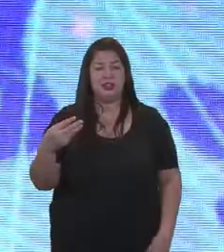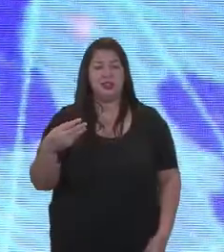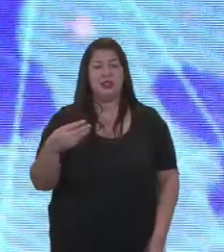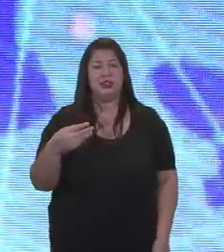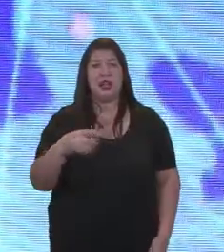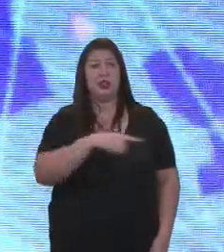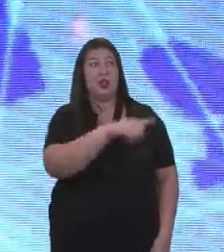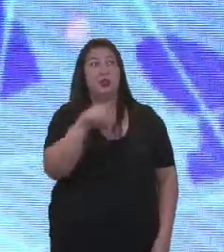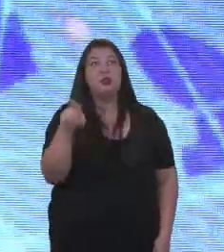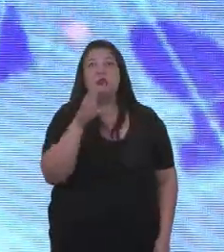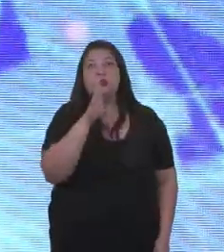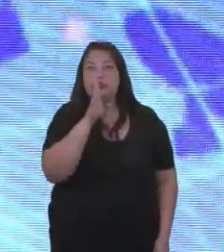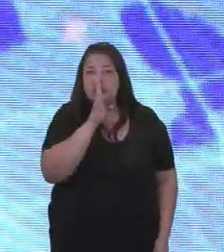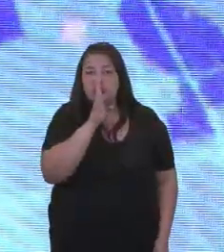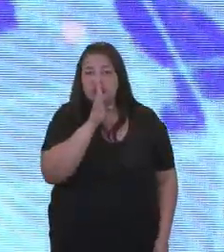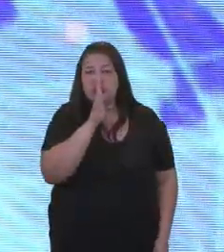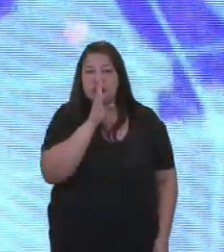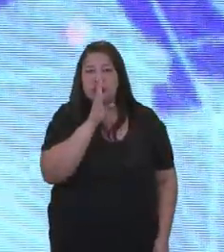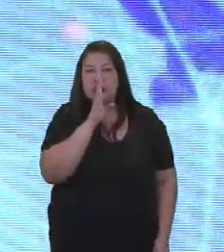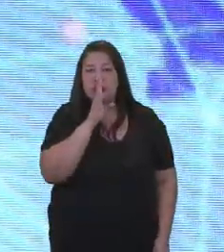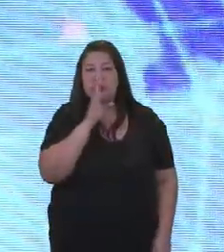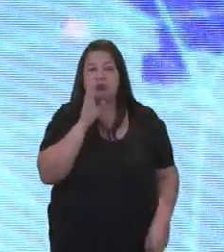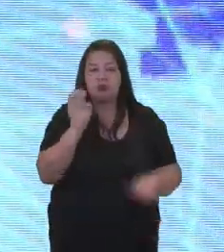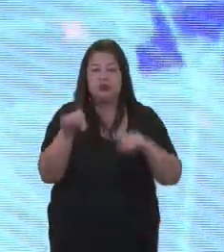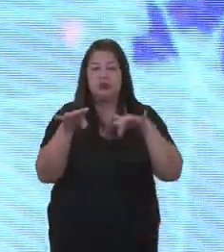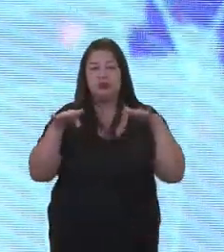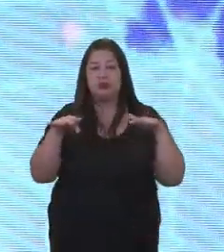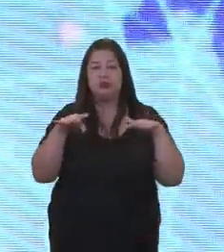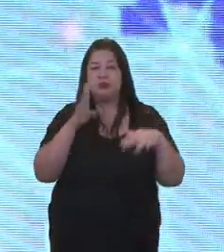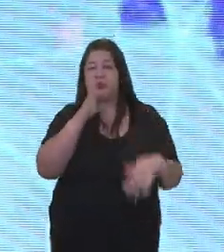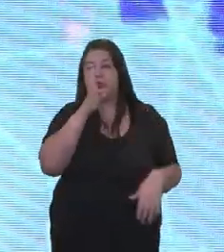three. And it was a silence in the public.